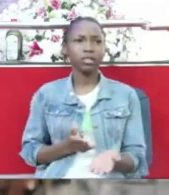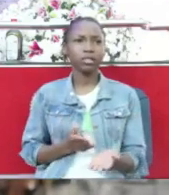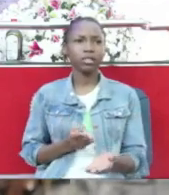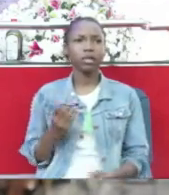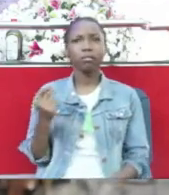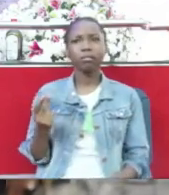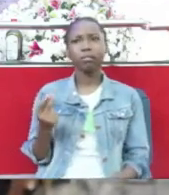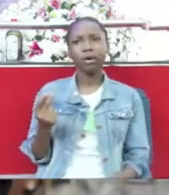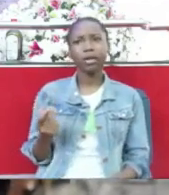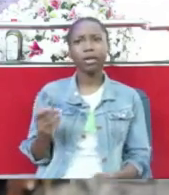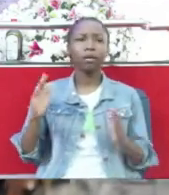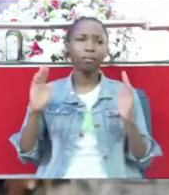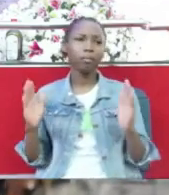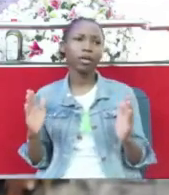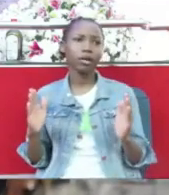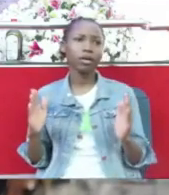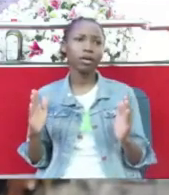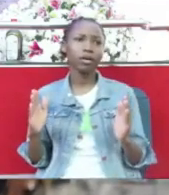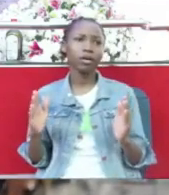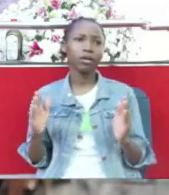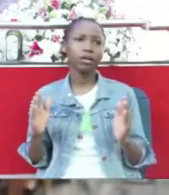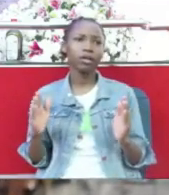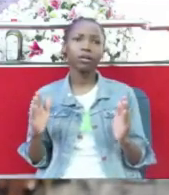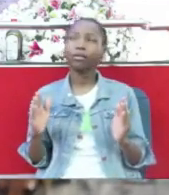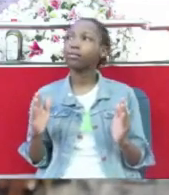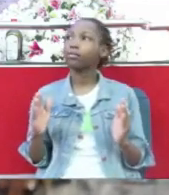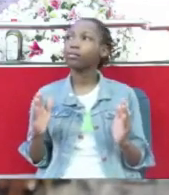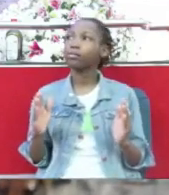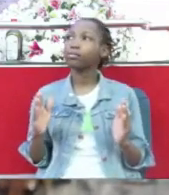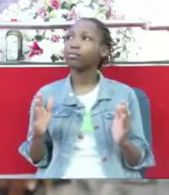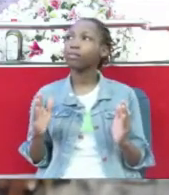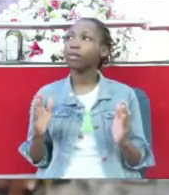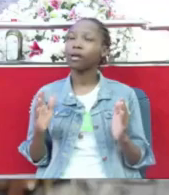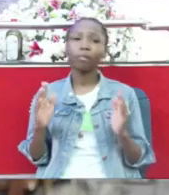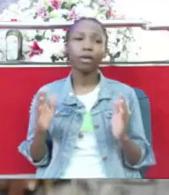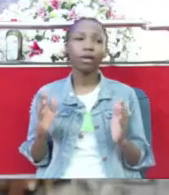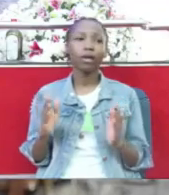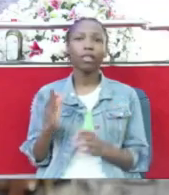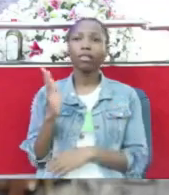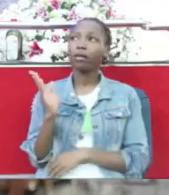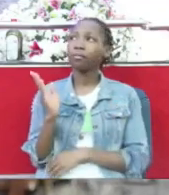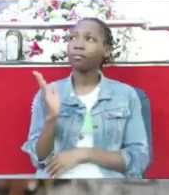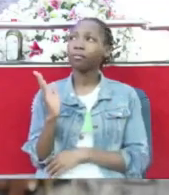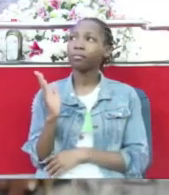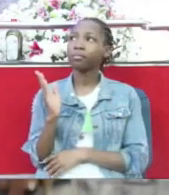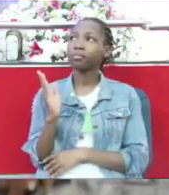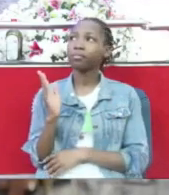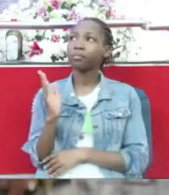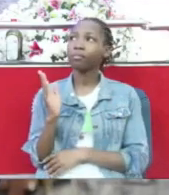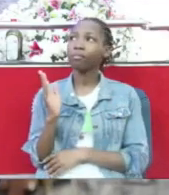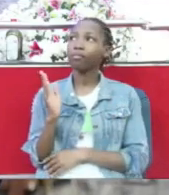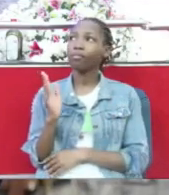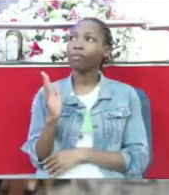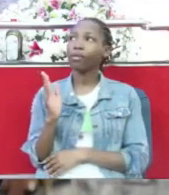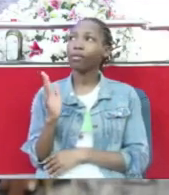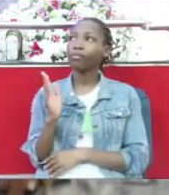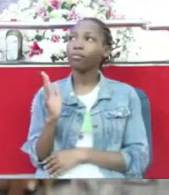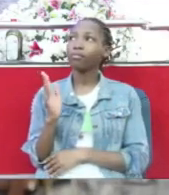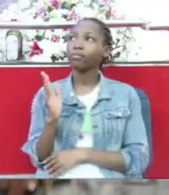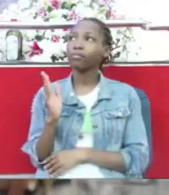So finance, God behind the mission. Masses of money accelerated the missionary enterprise during the season of